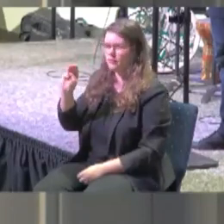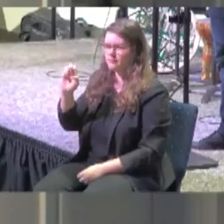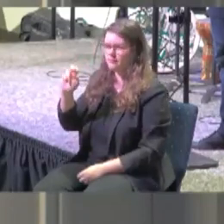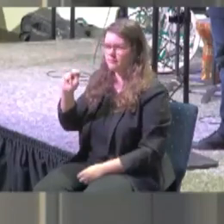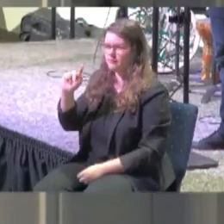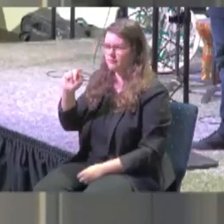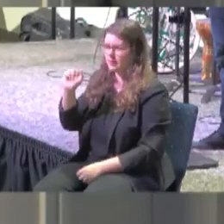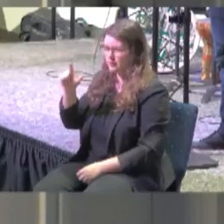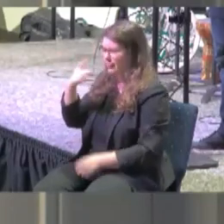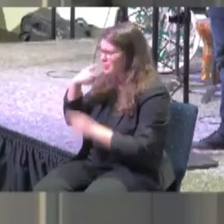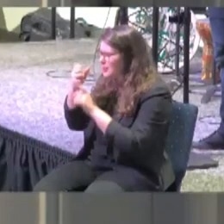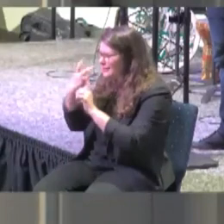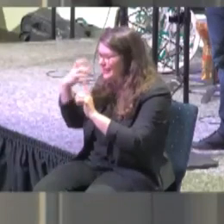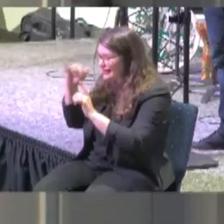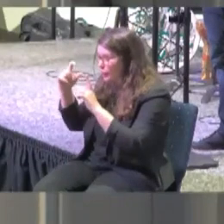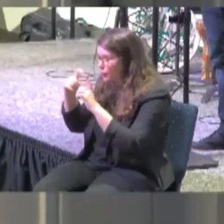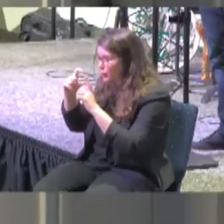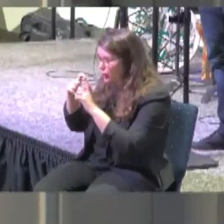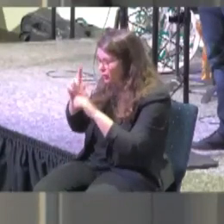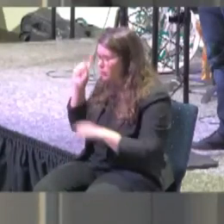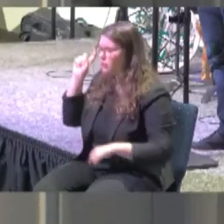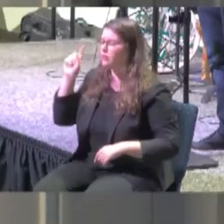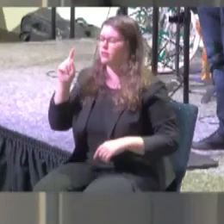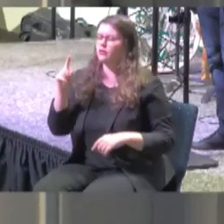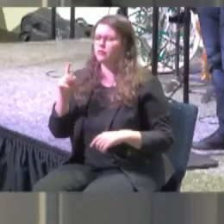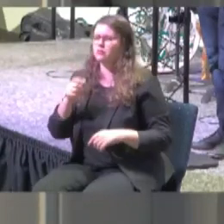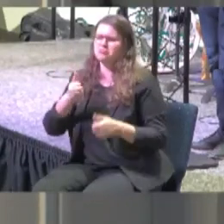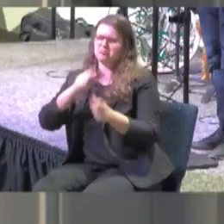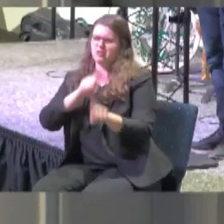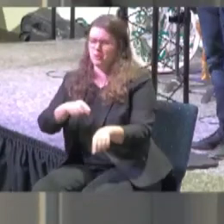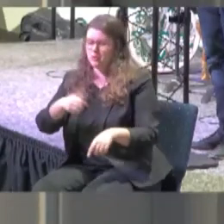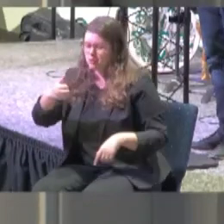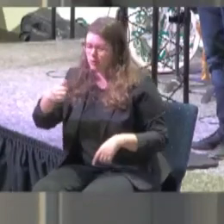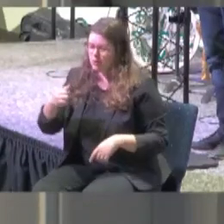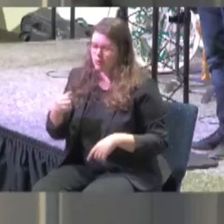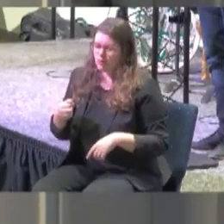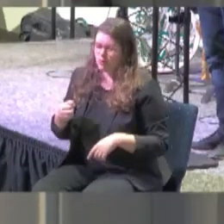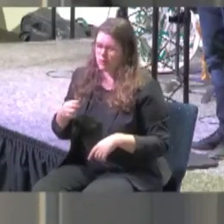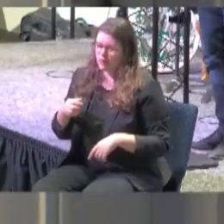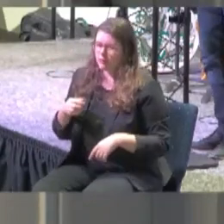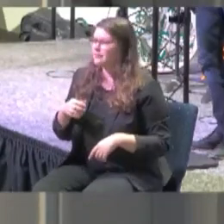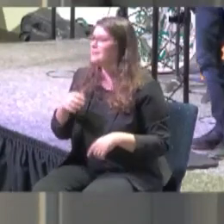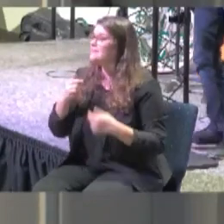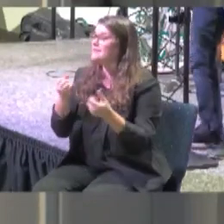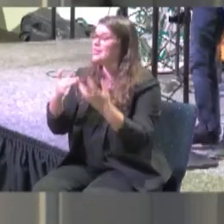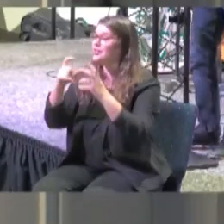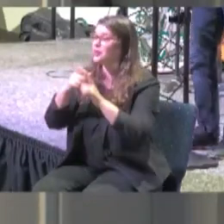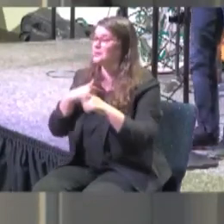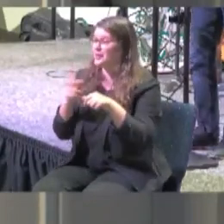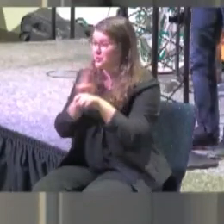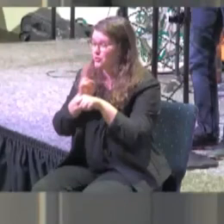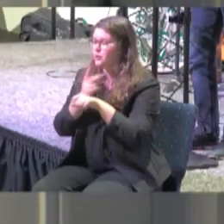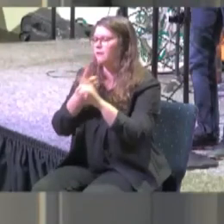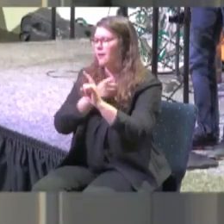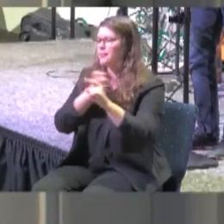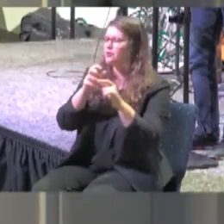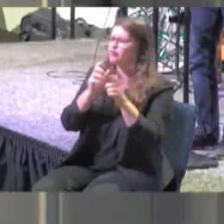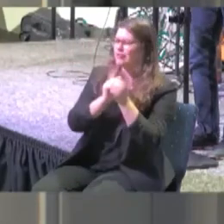more? I'm using it, it's like a number of the terms I used. It comes from translation studies.